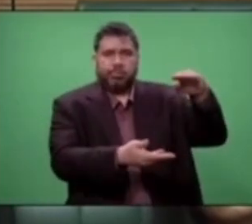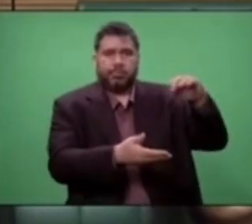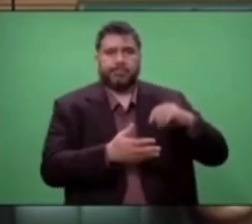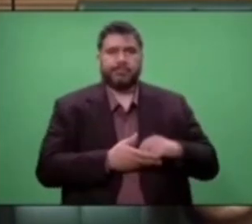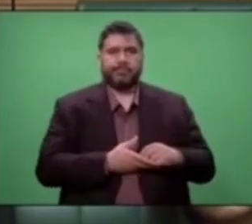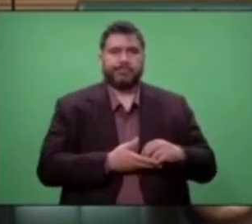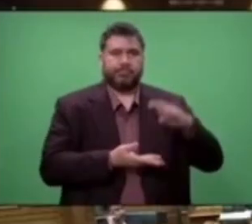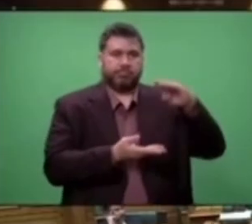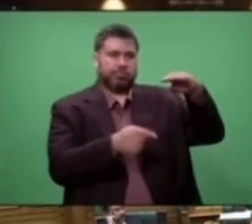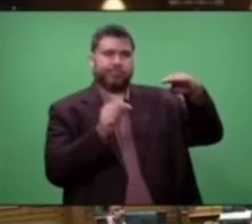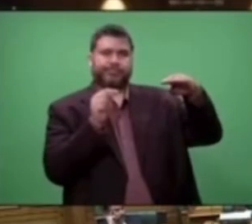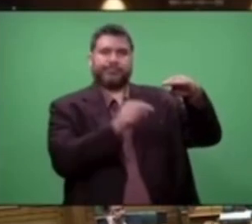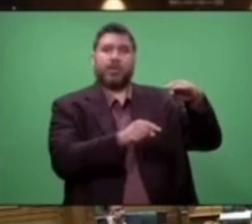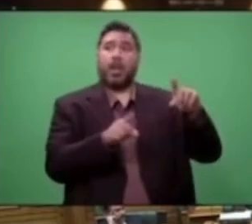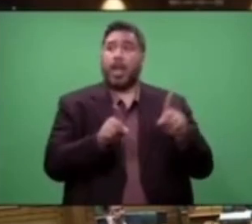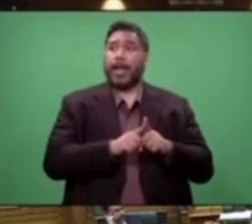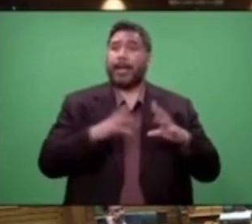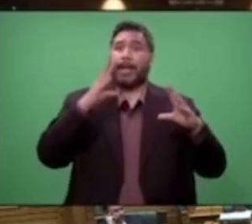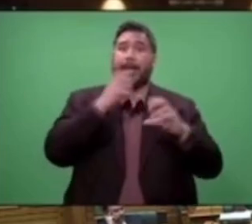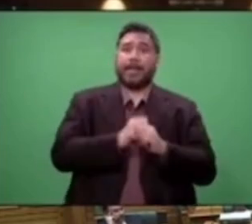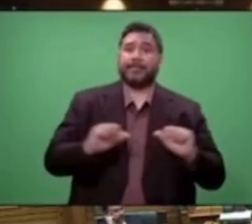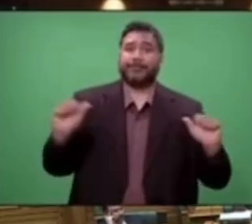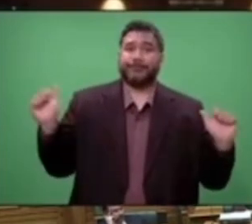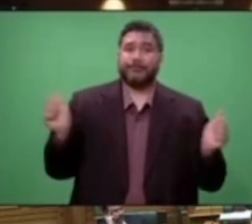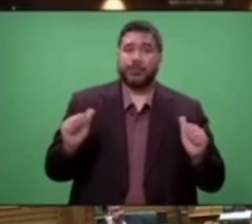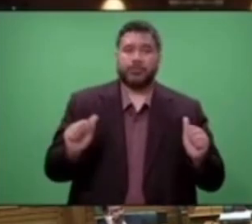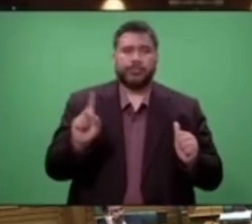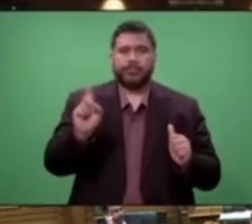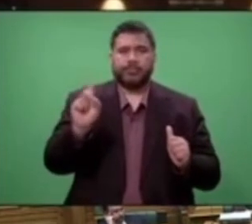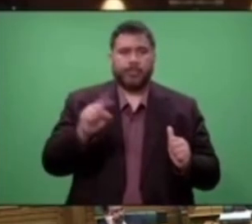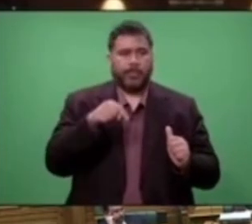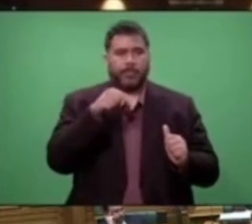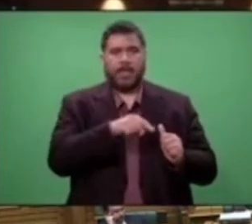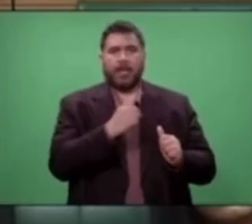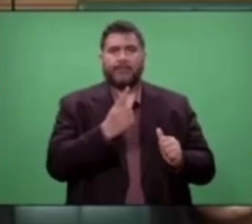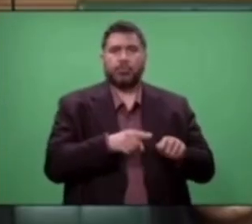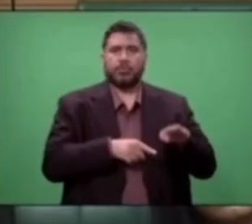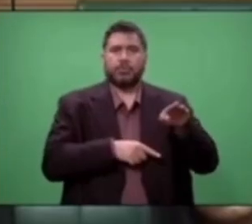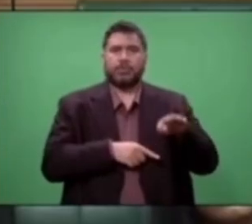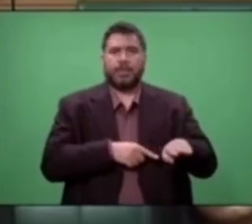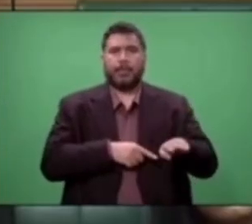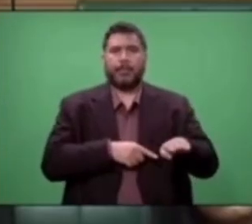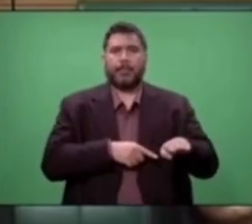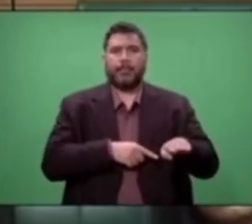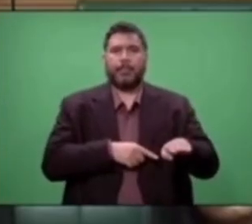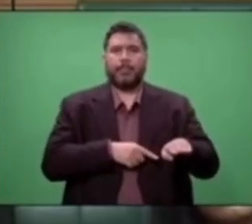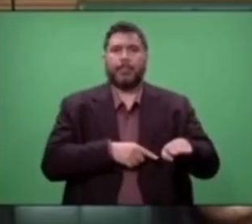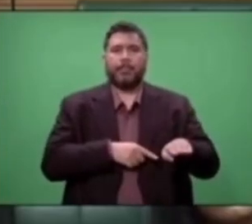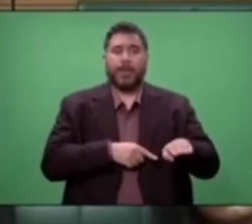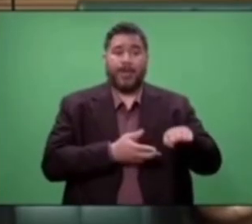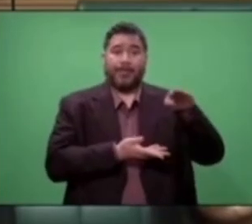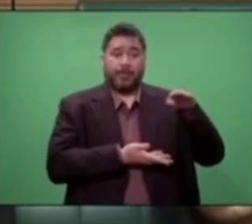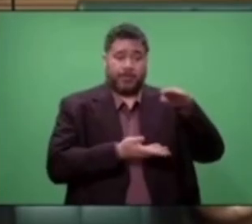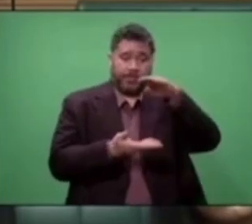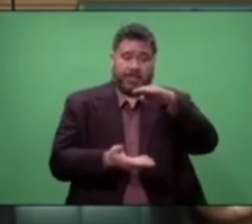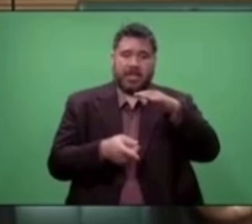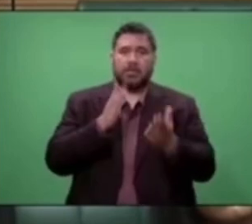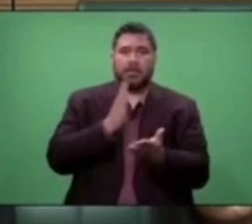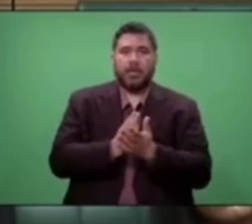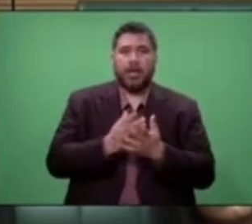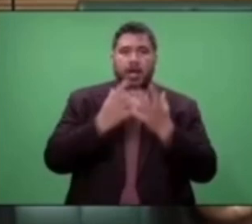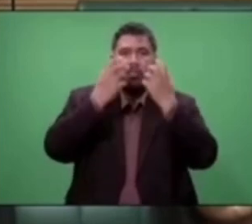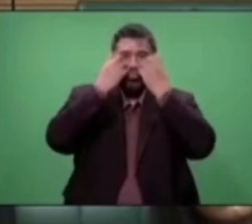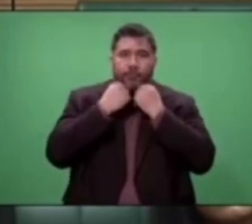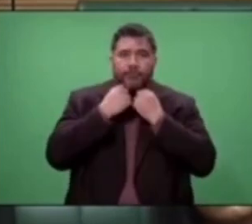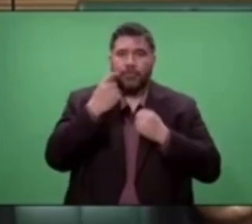an end point. It is just the beginning. It has proved to the world beyond any form